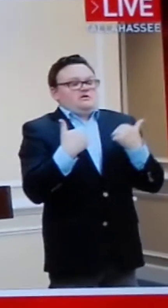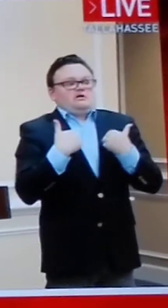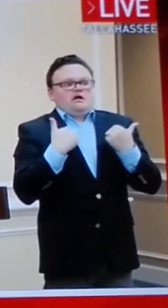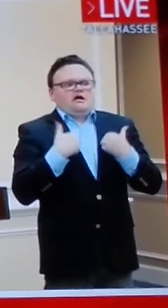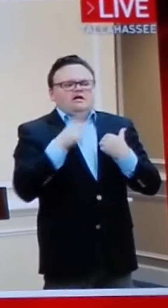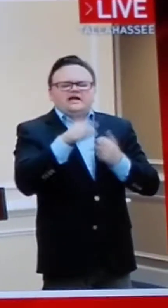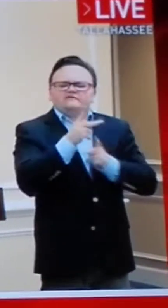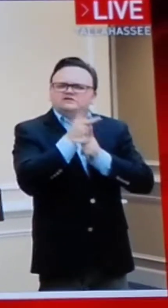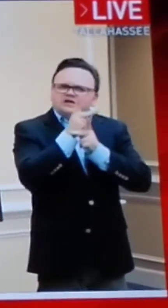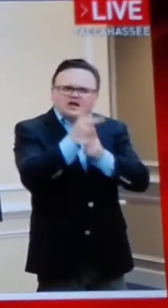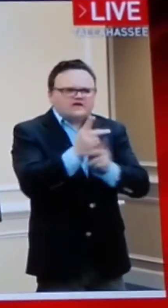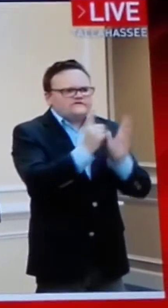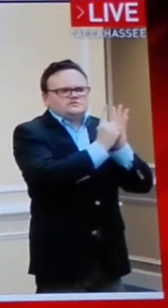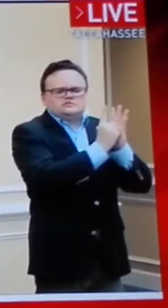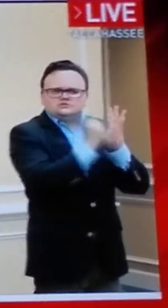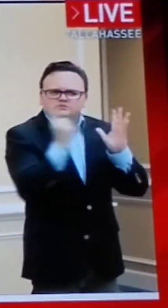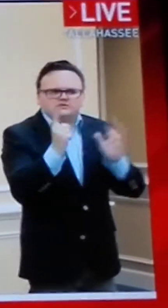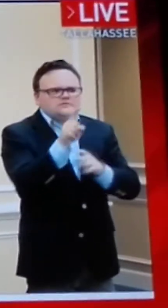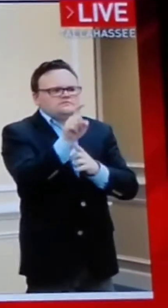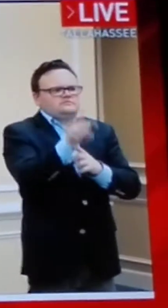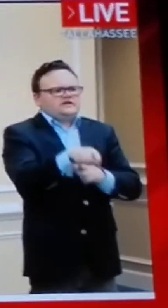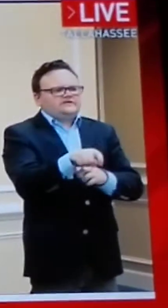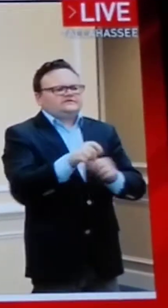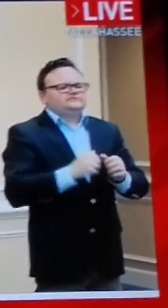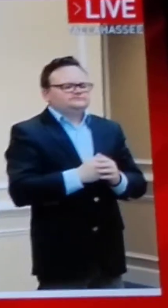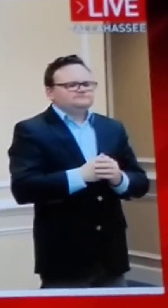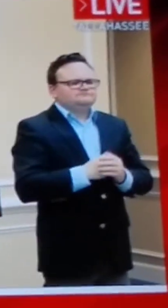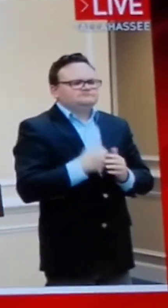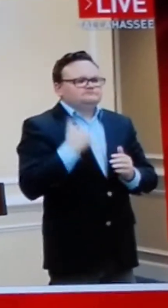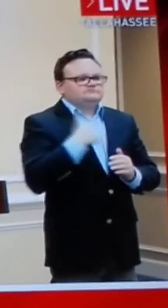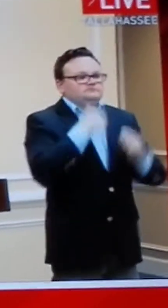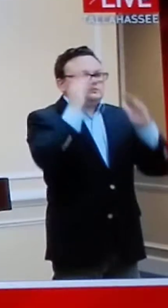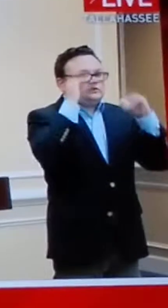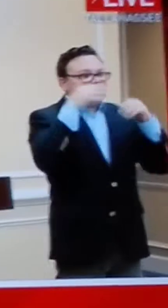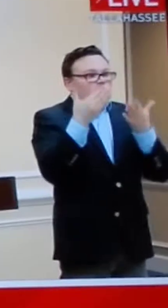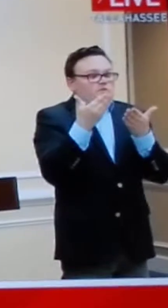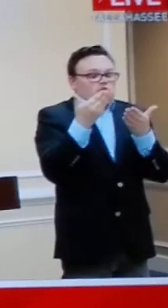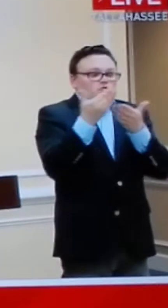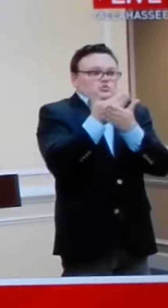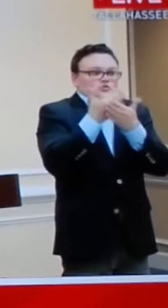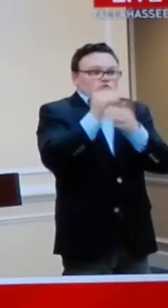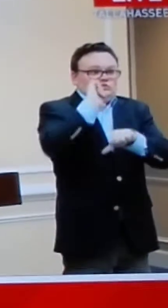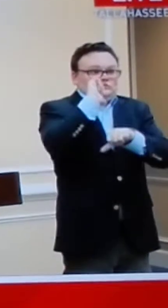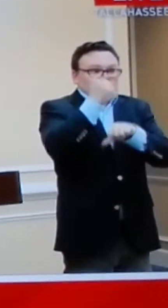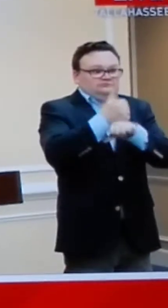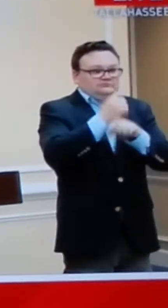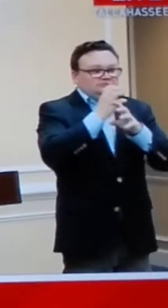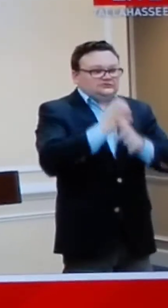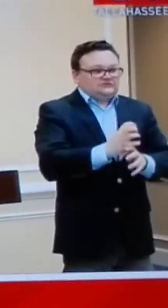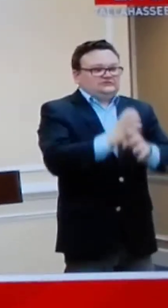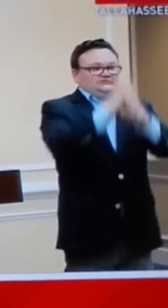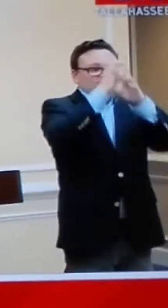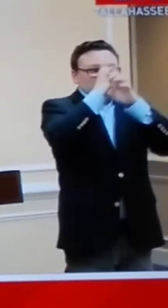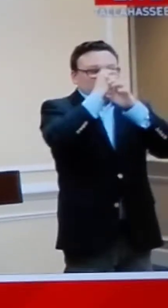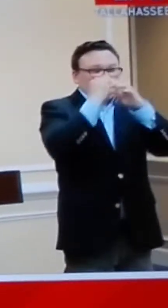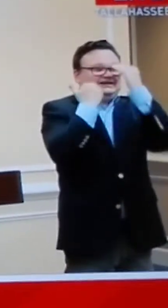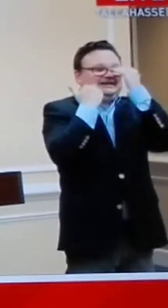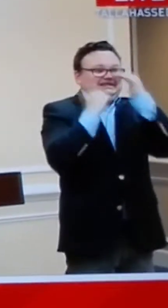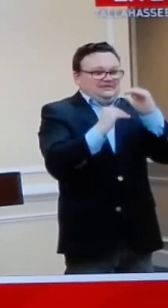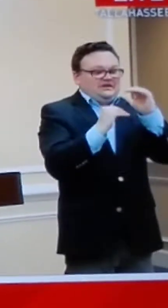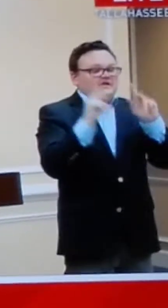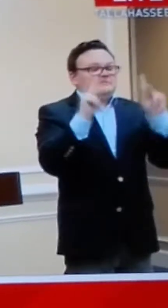And so it's our hope that, you know, these new restrictions will reduce the ability of